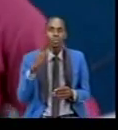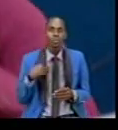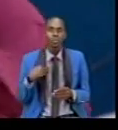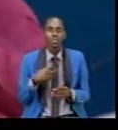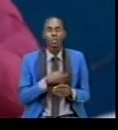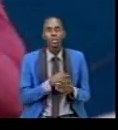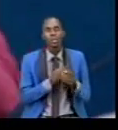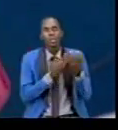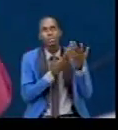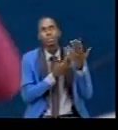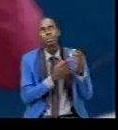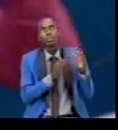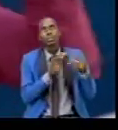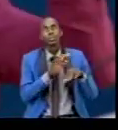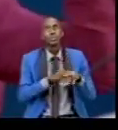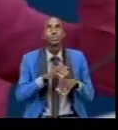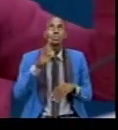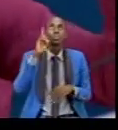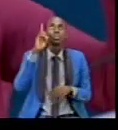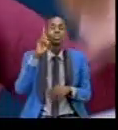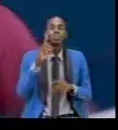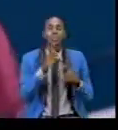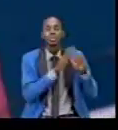We wait on you.